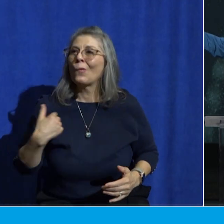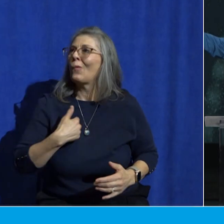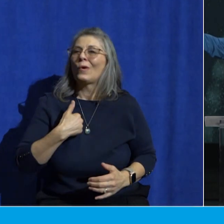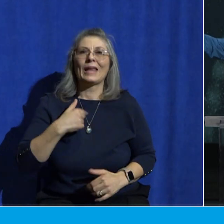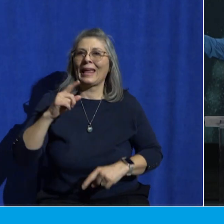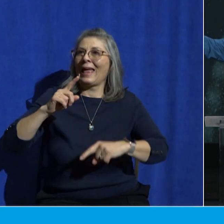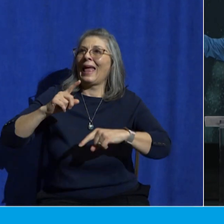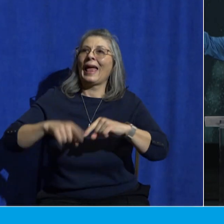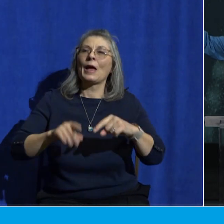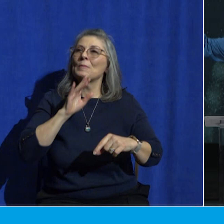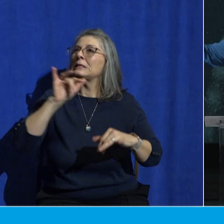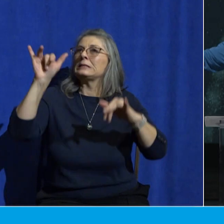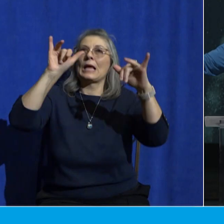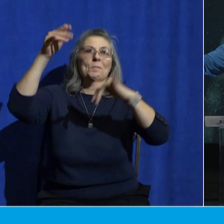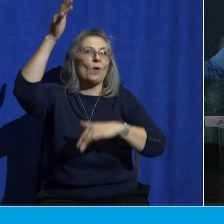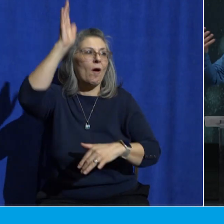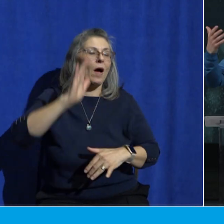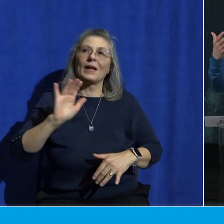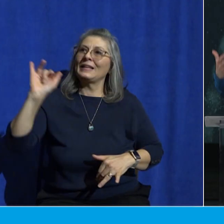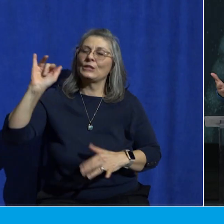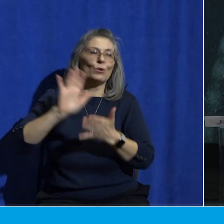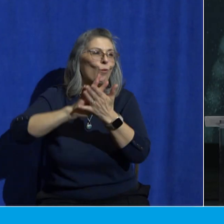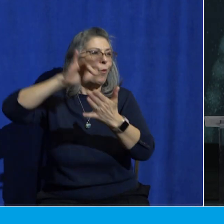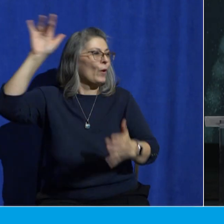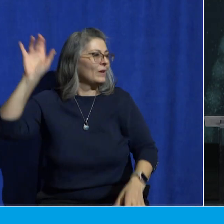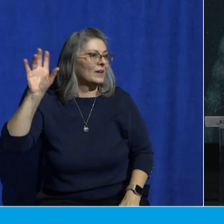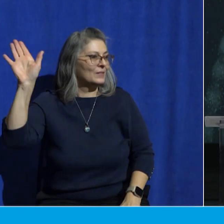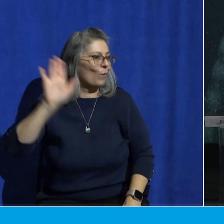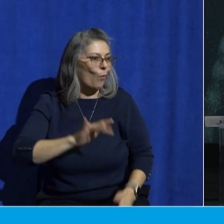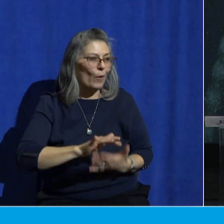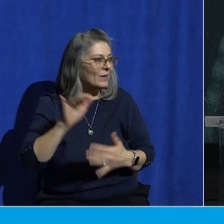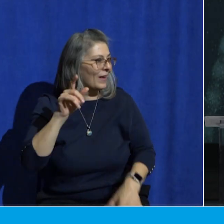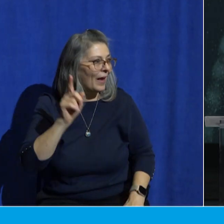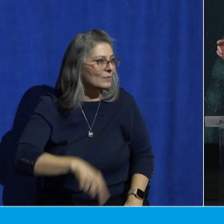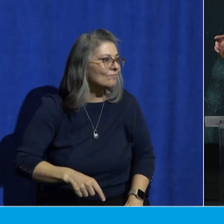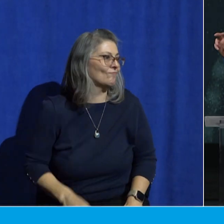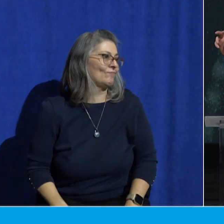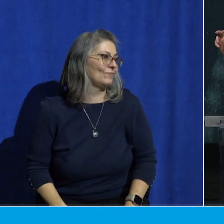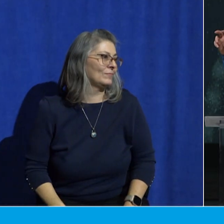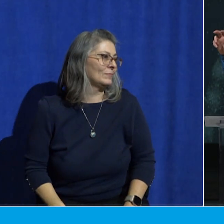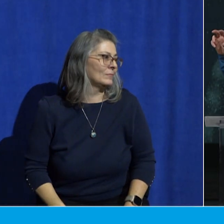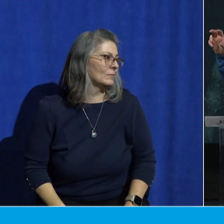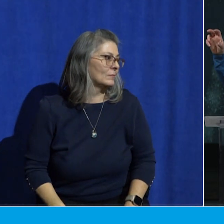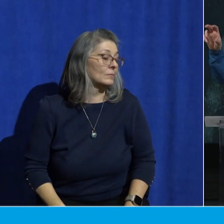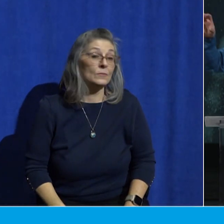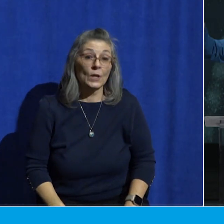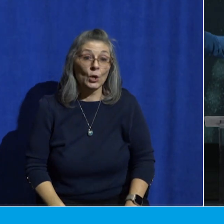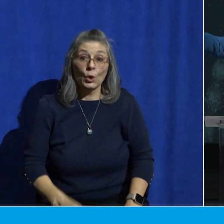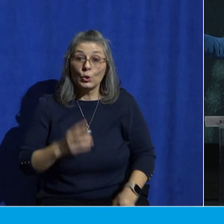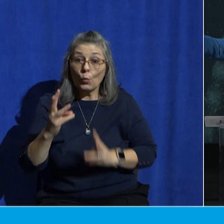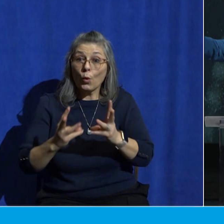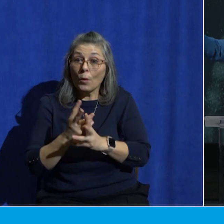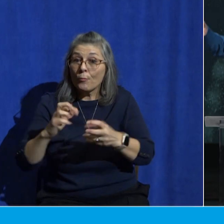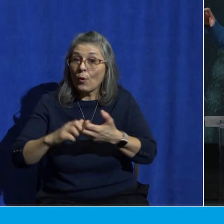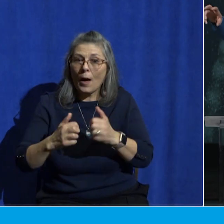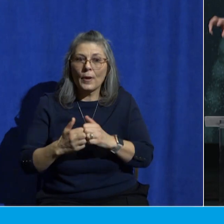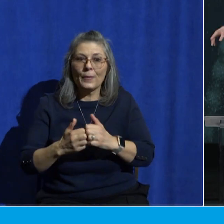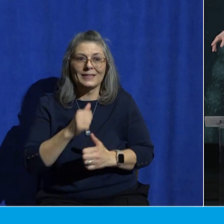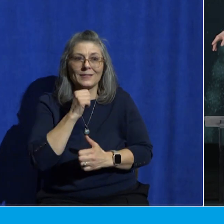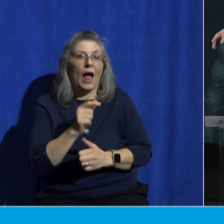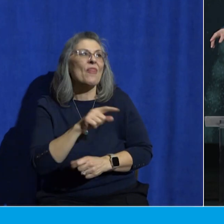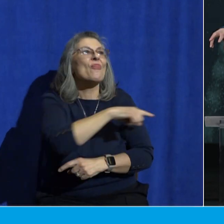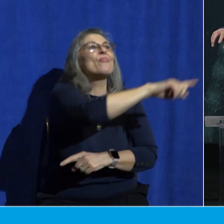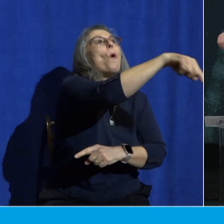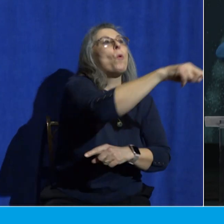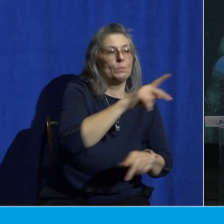God. And the problem in the world is not those people with